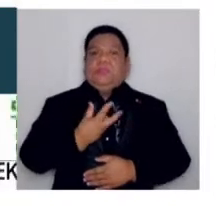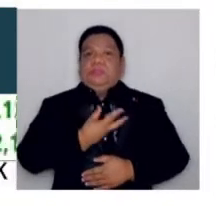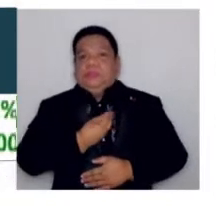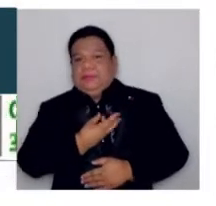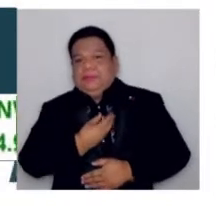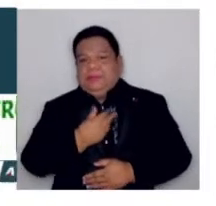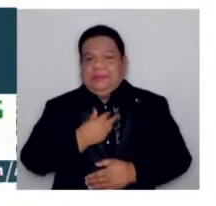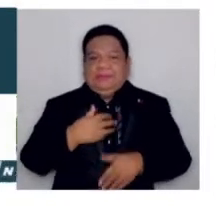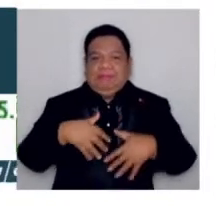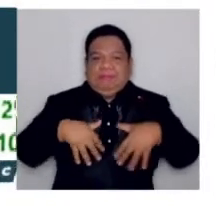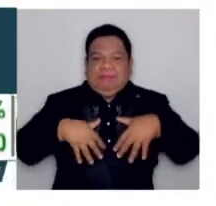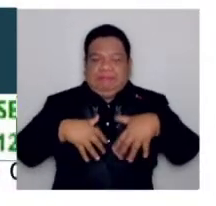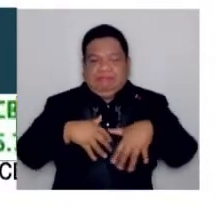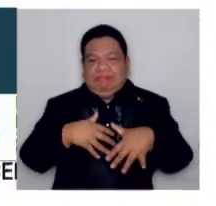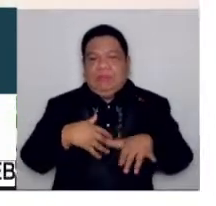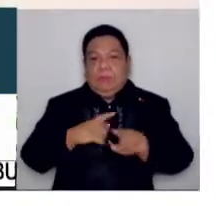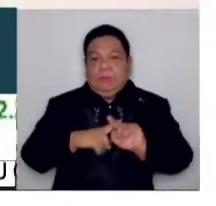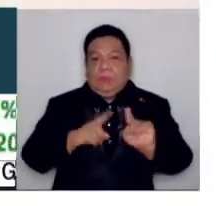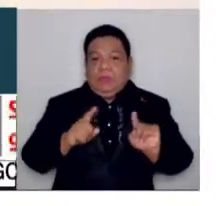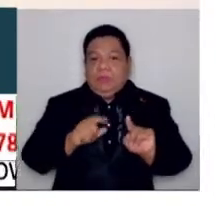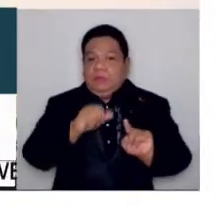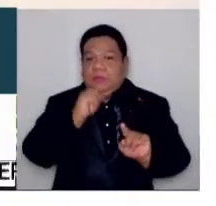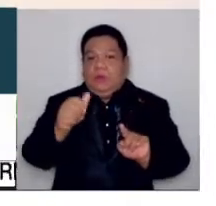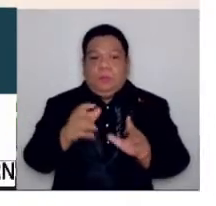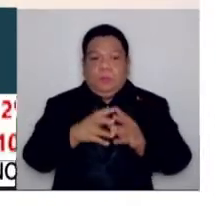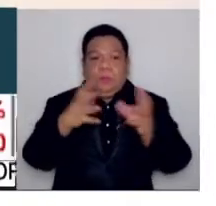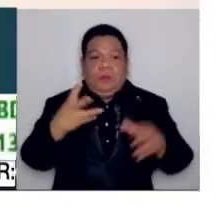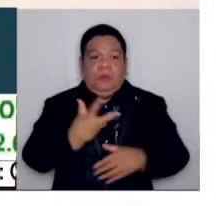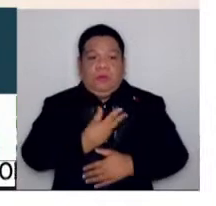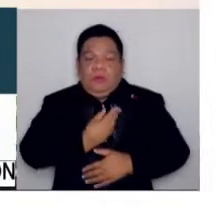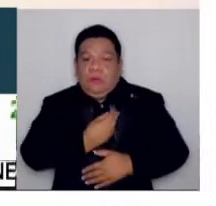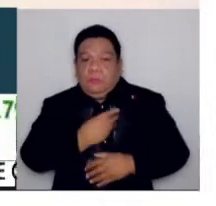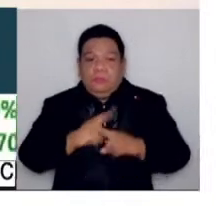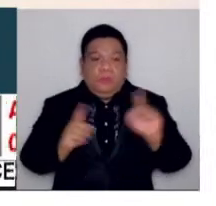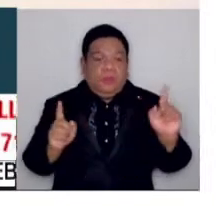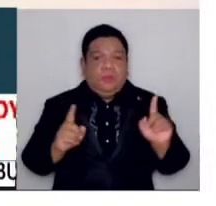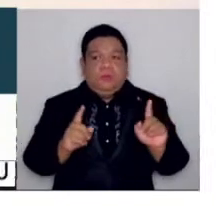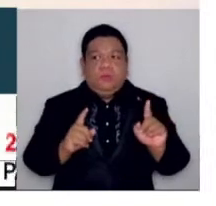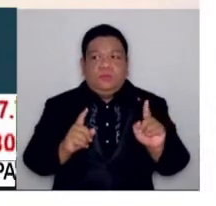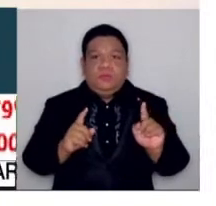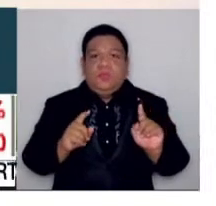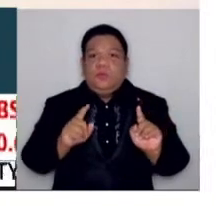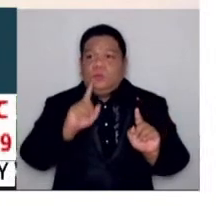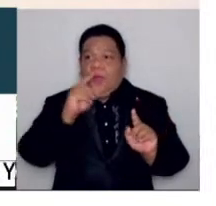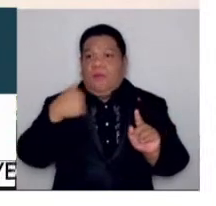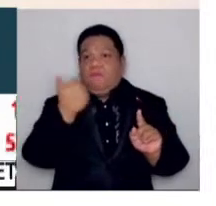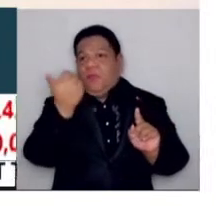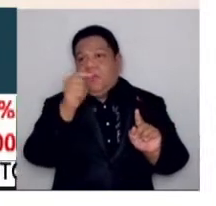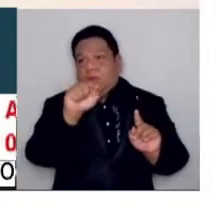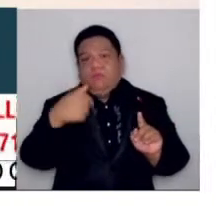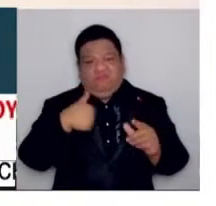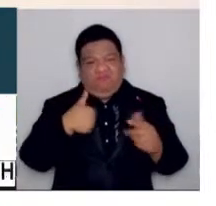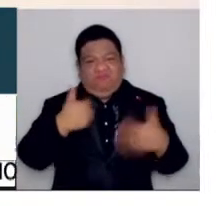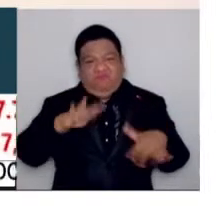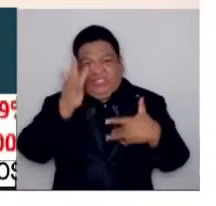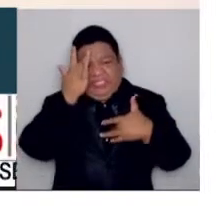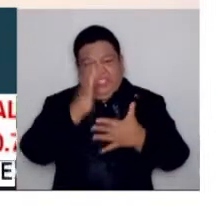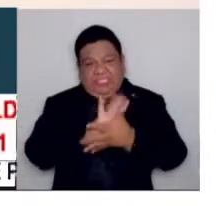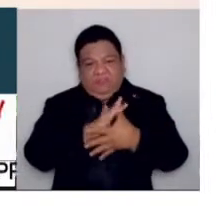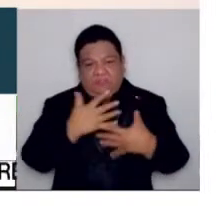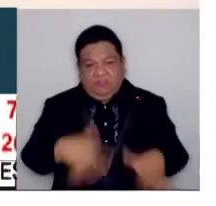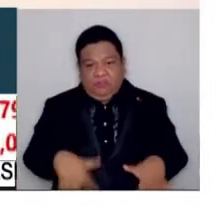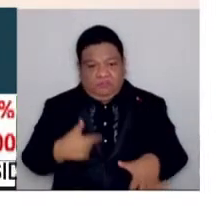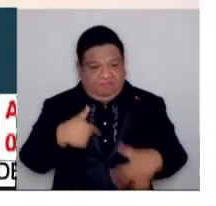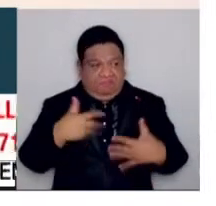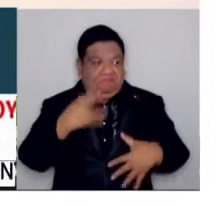no? Although, of course, not as nervous probably of some of my colleagues because I already had COVID. So my feeling is since I